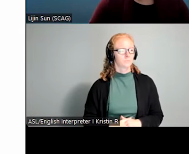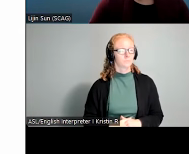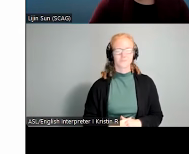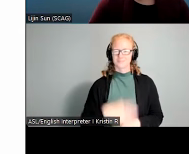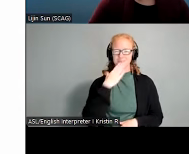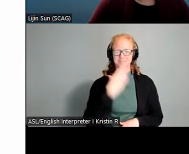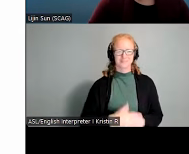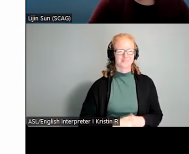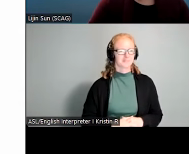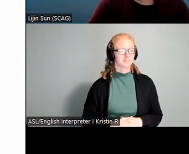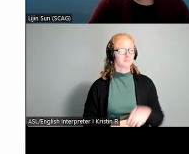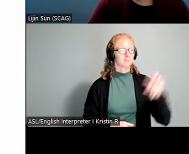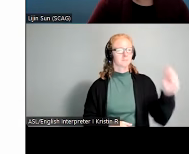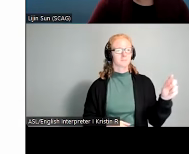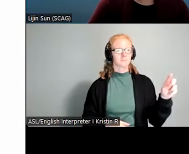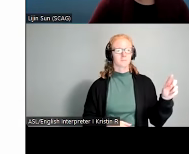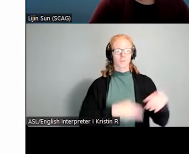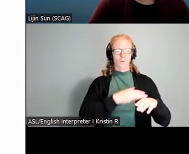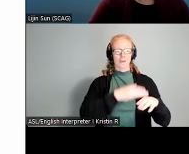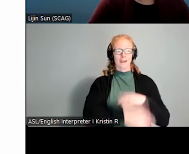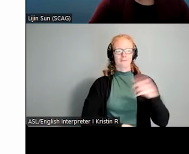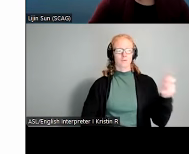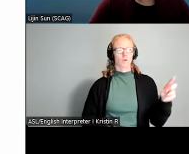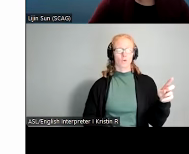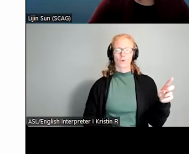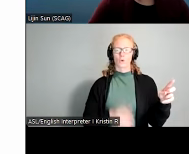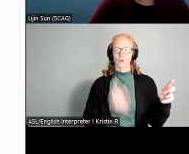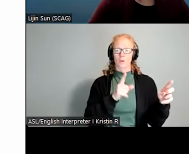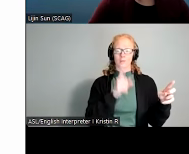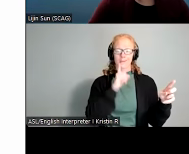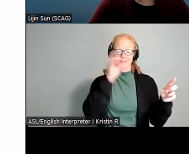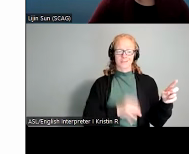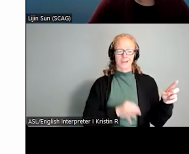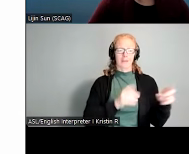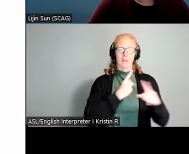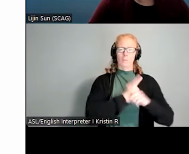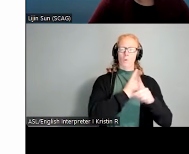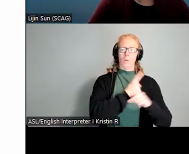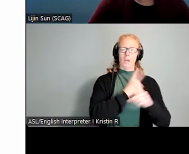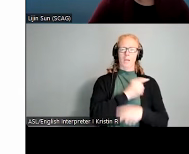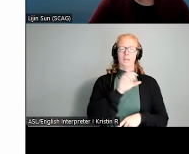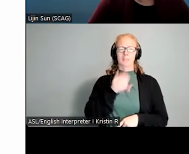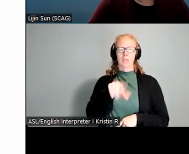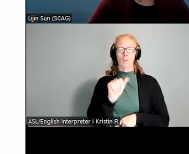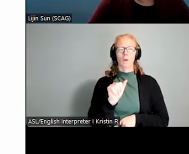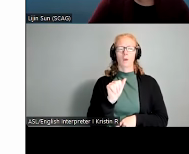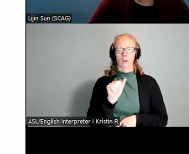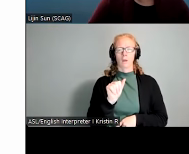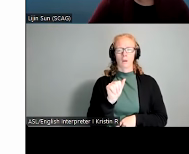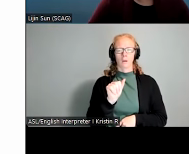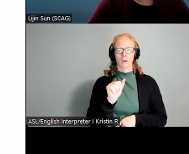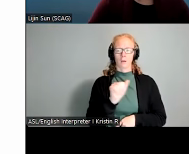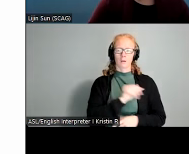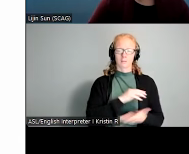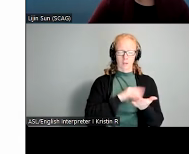Thank you. After a public agency determines the appropriate CEQA document and what role it must undertake for a proposed